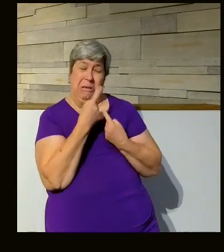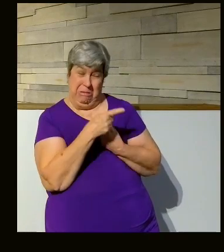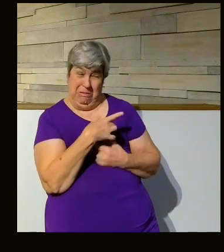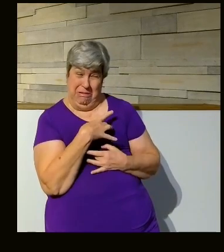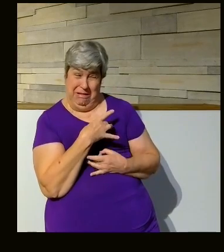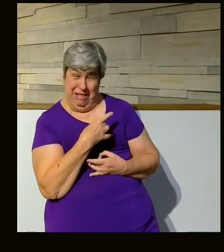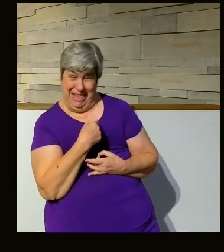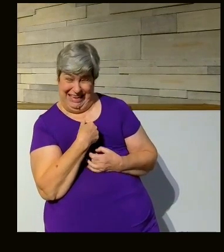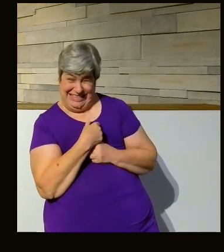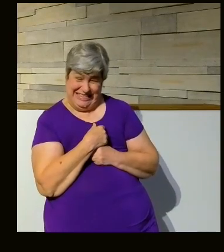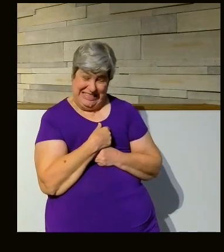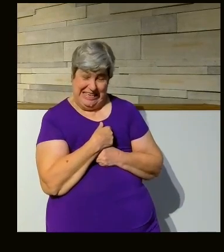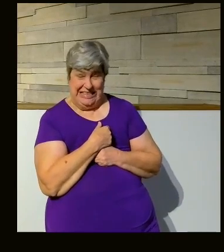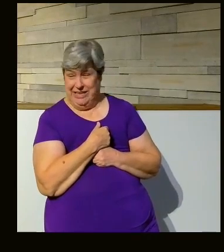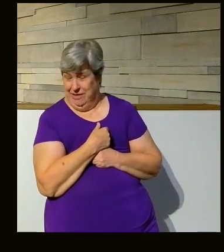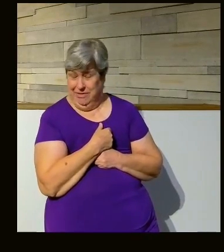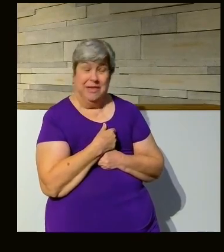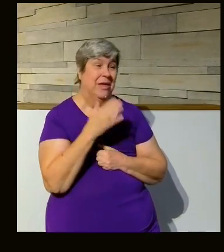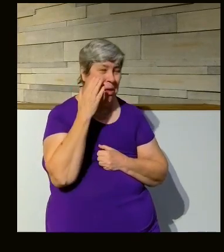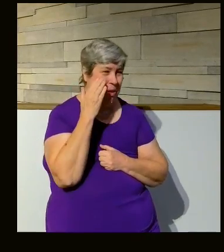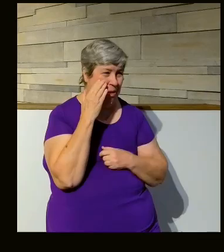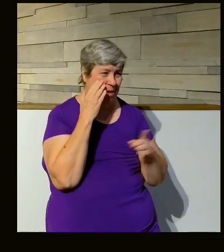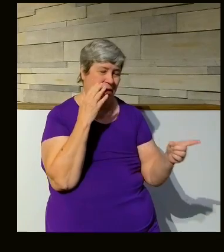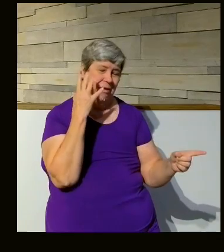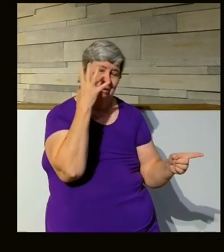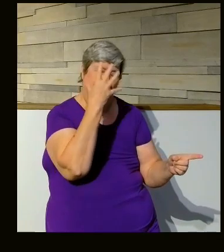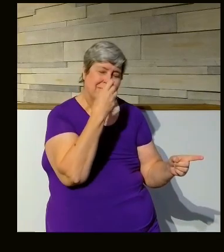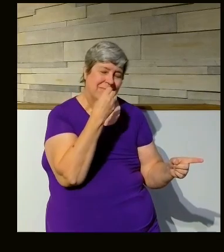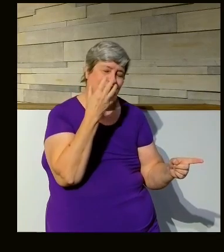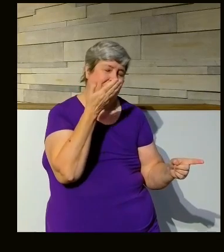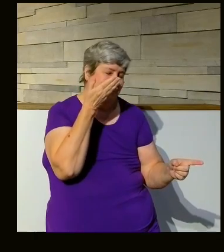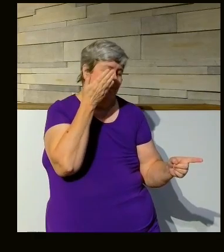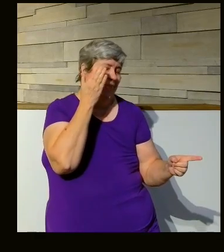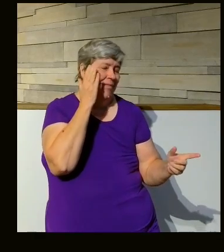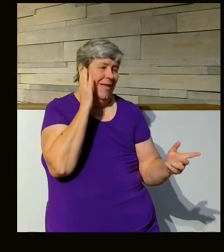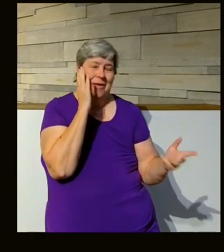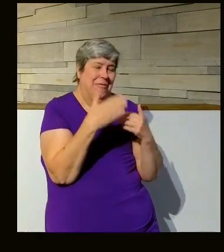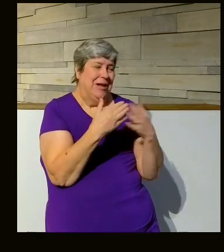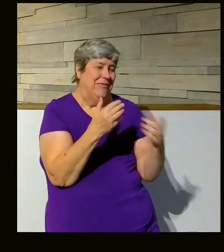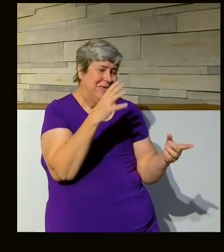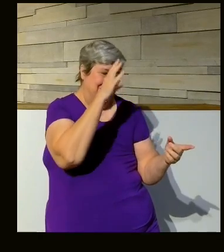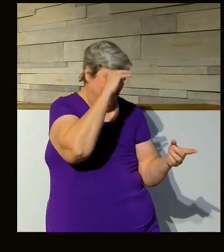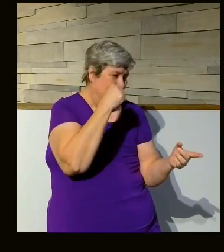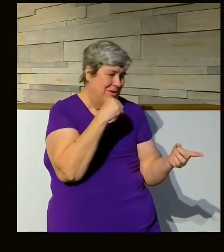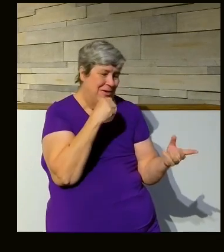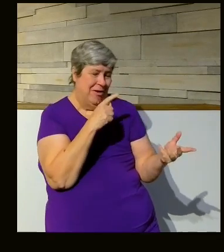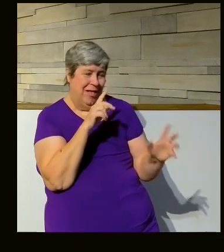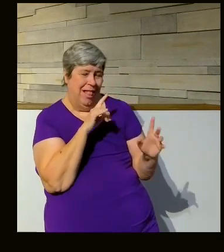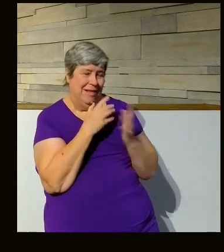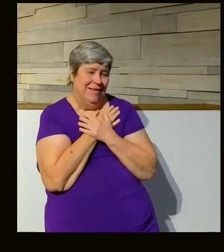they liked you too in the same way? You know, that handsome guy, that gorgeous